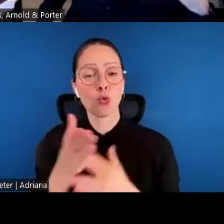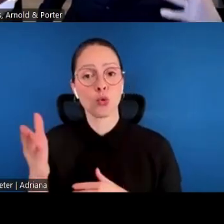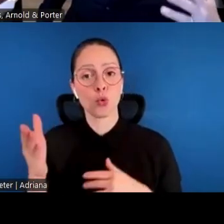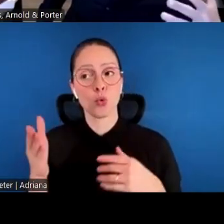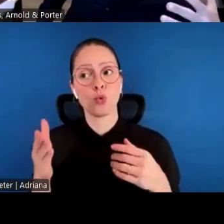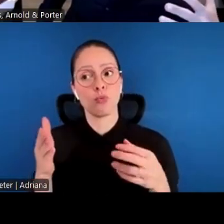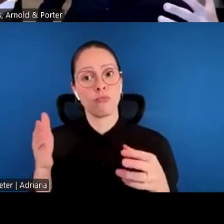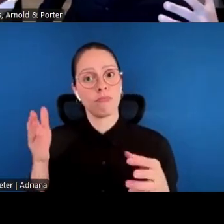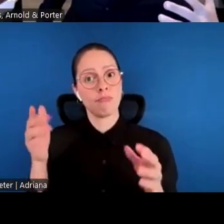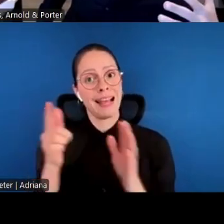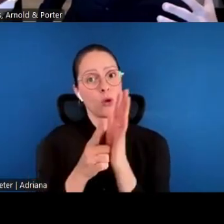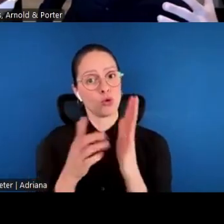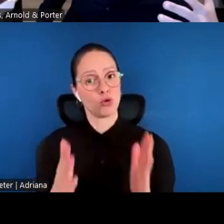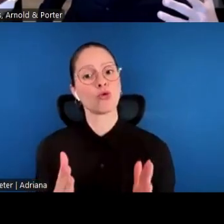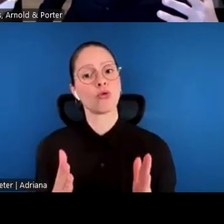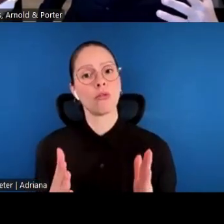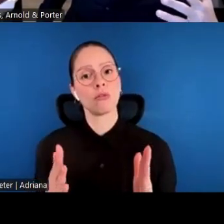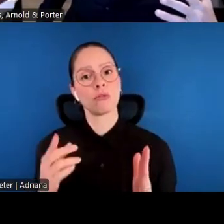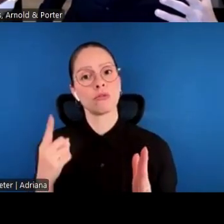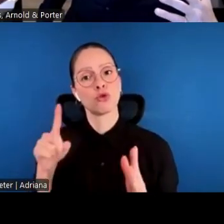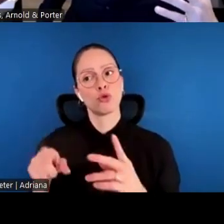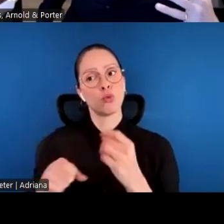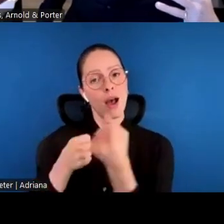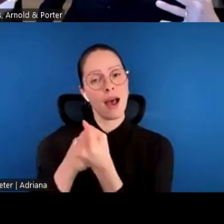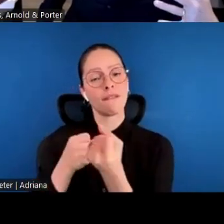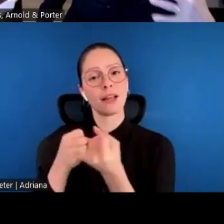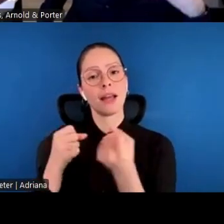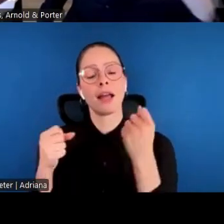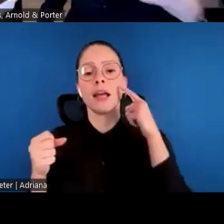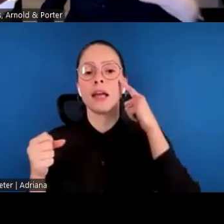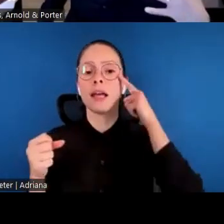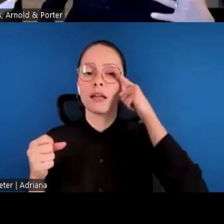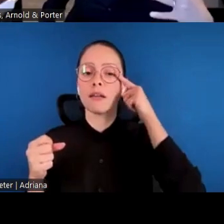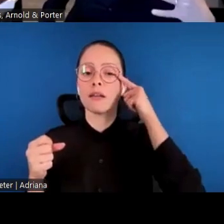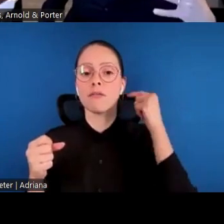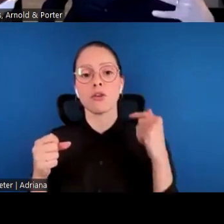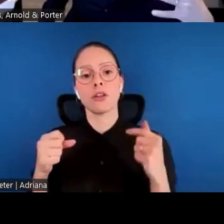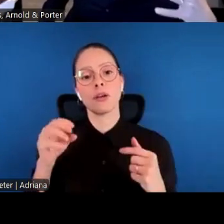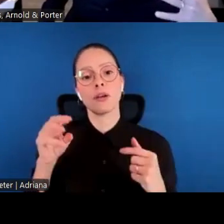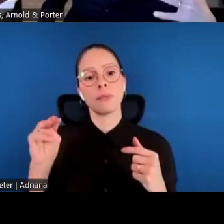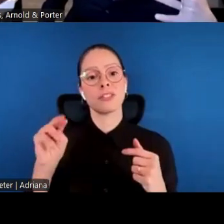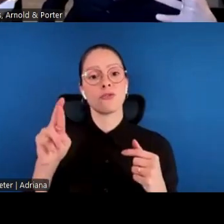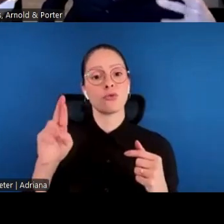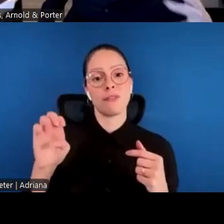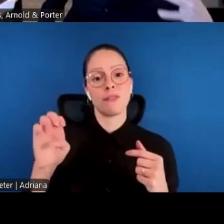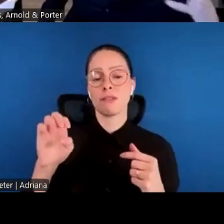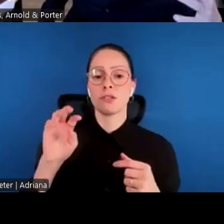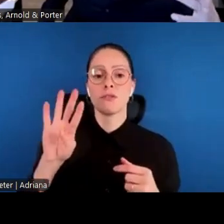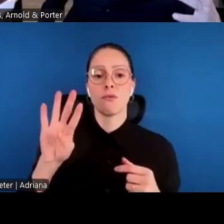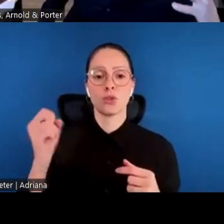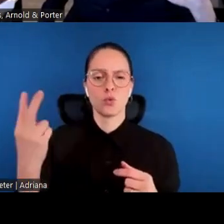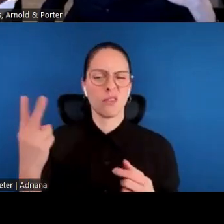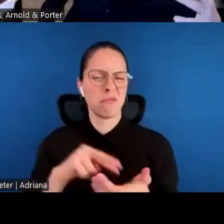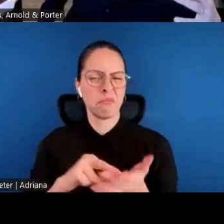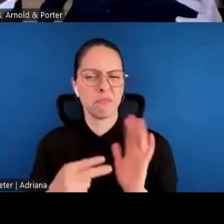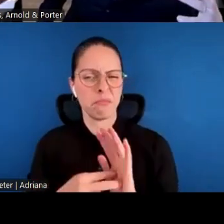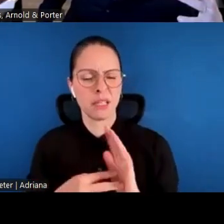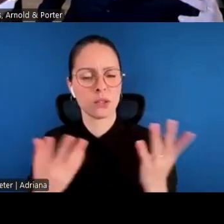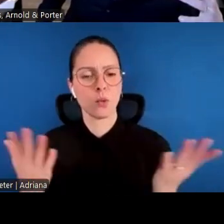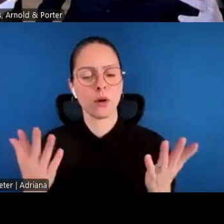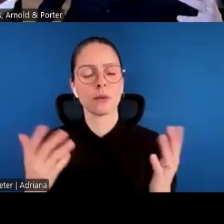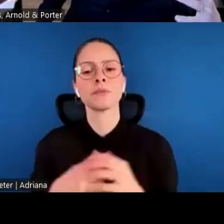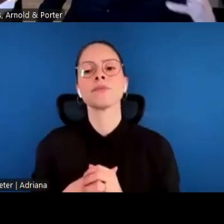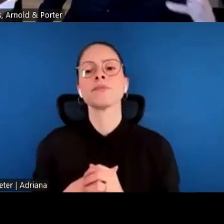to advocate for their rights under Military Rule of Evidence 412. And so what do we mean by that at a high level? At a high level,